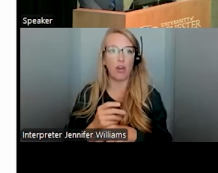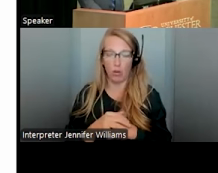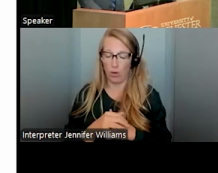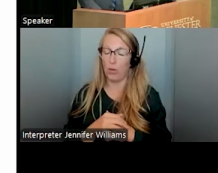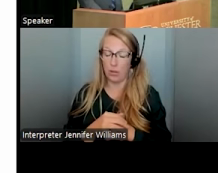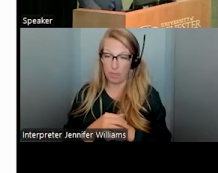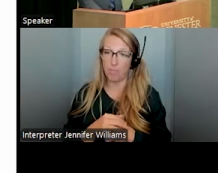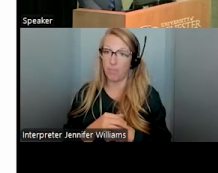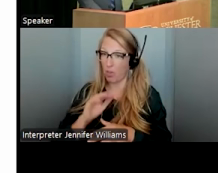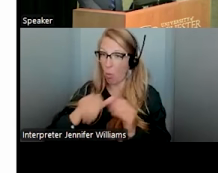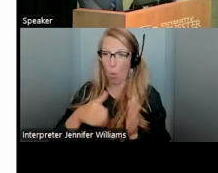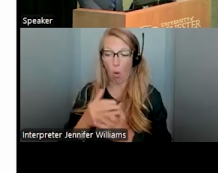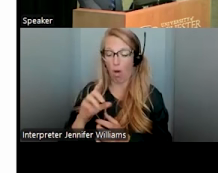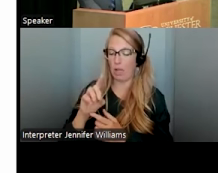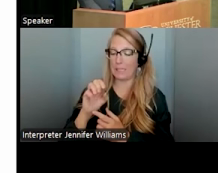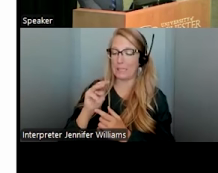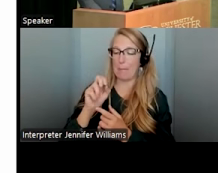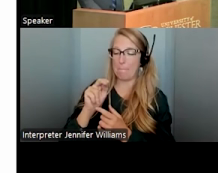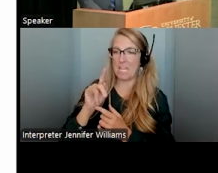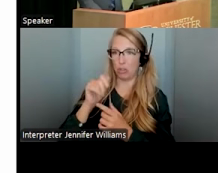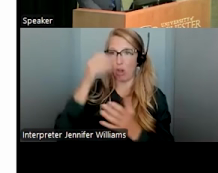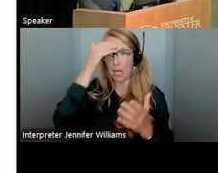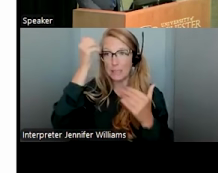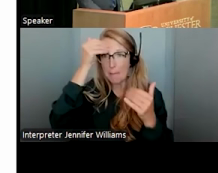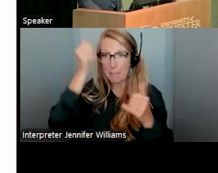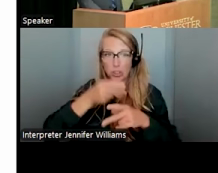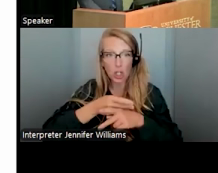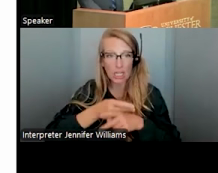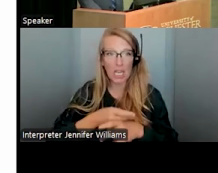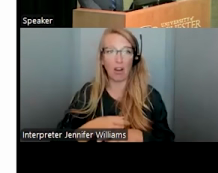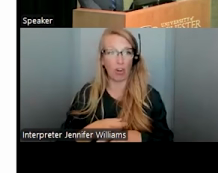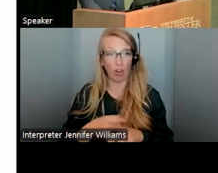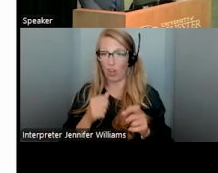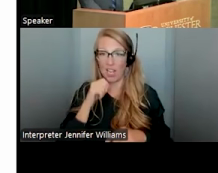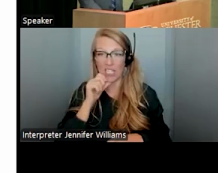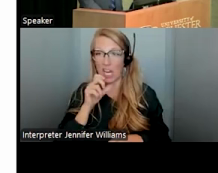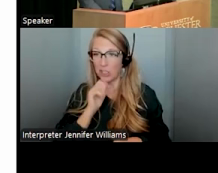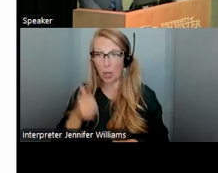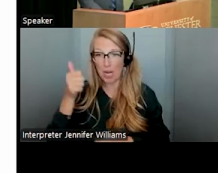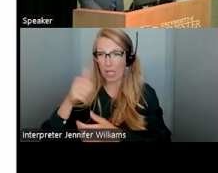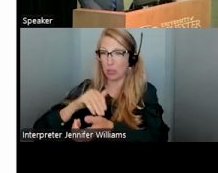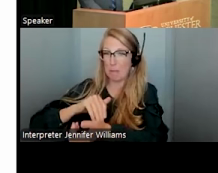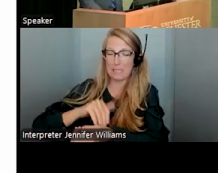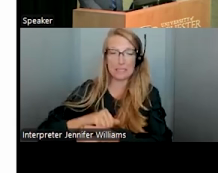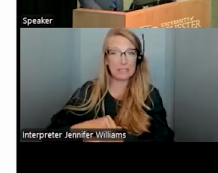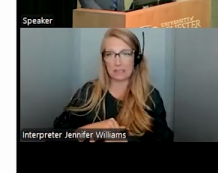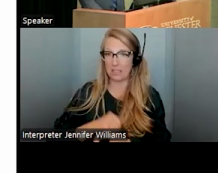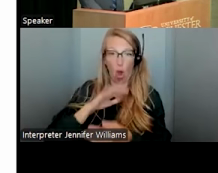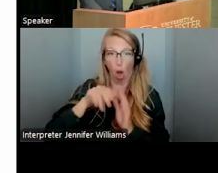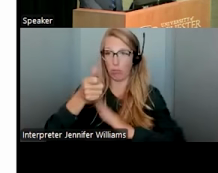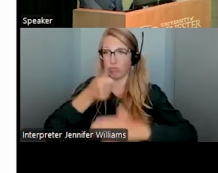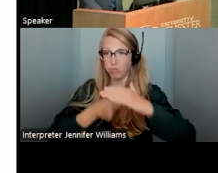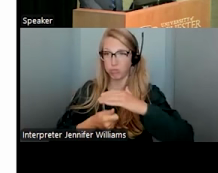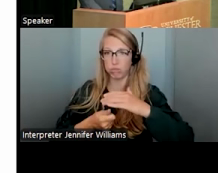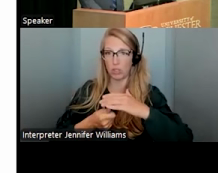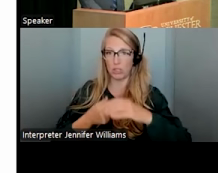all of the dementia care, not neurology, not geriatric medicine. All of it is under our division of